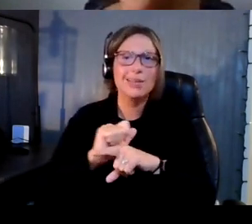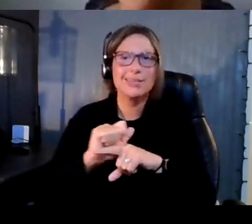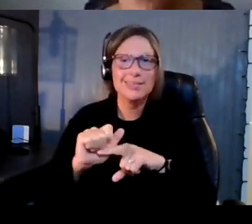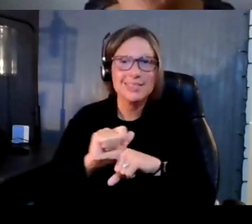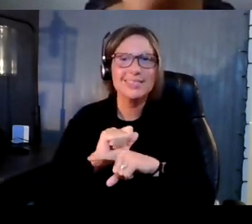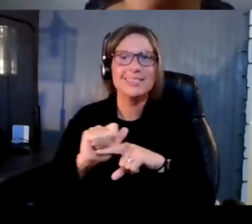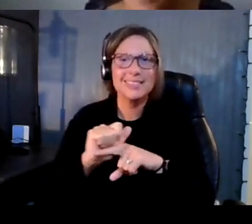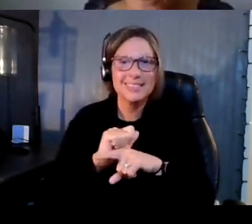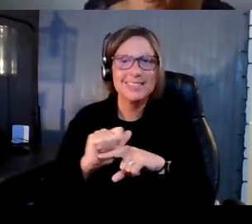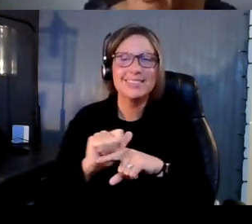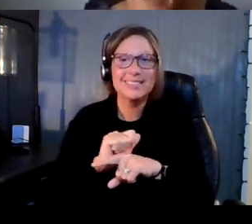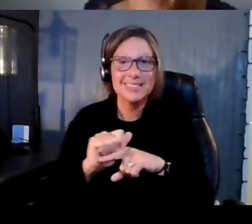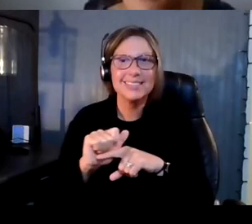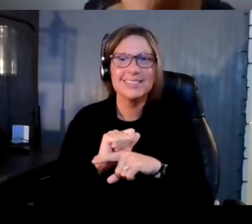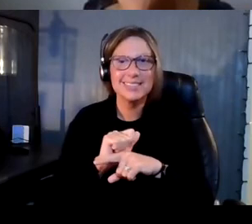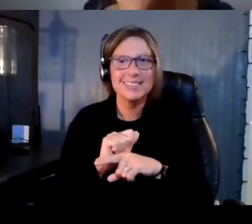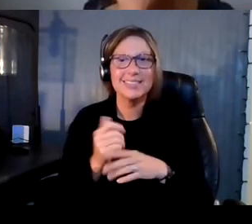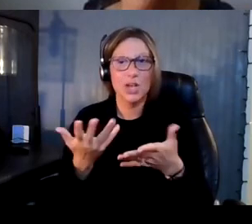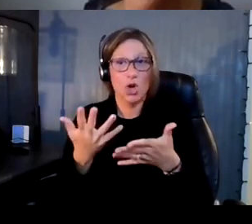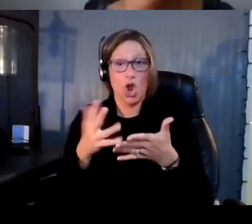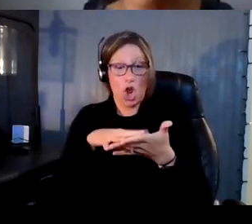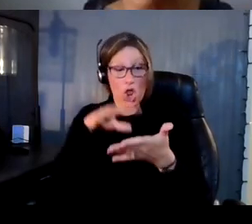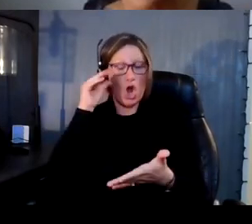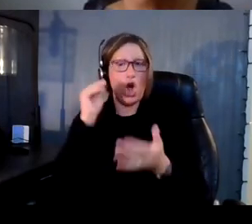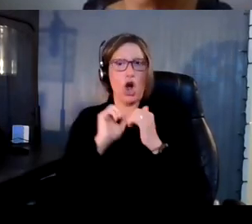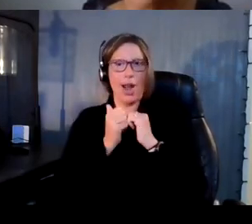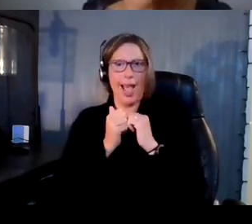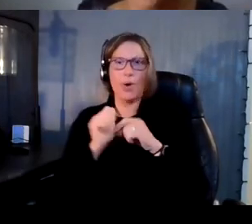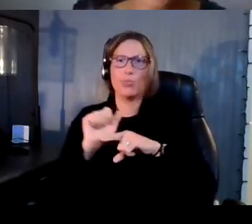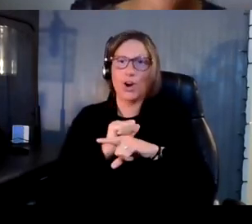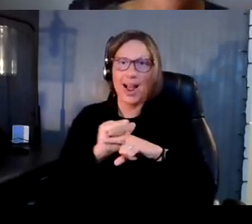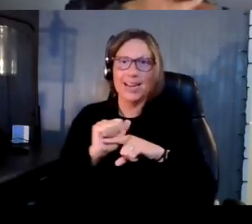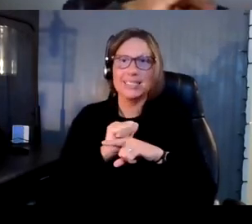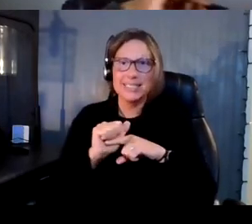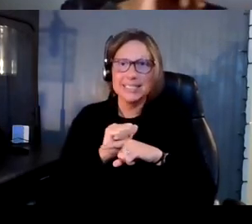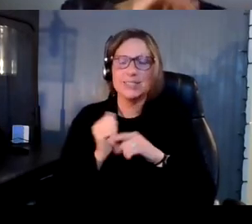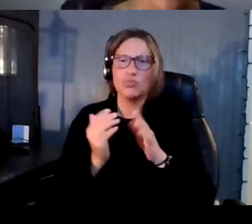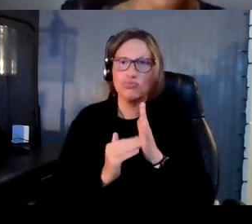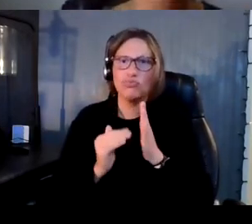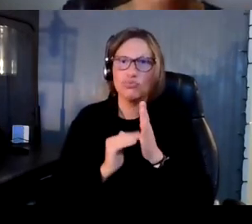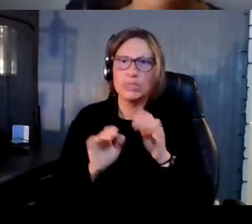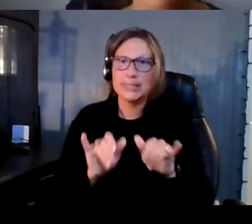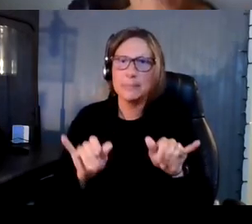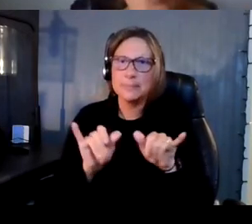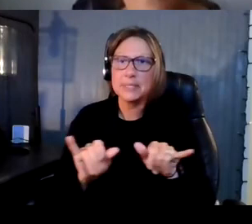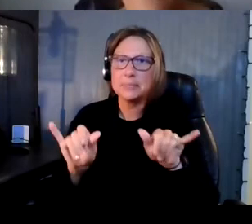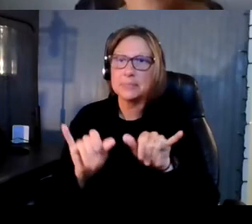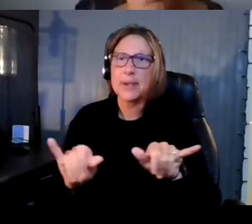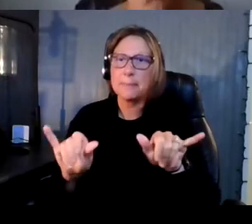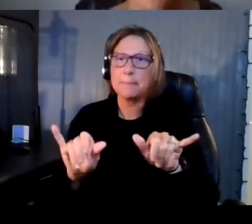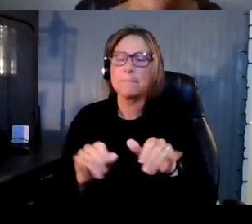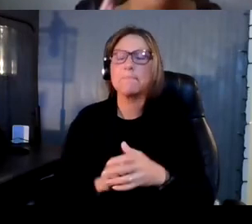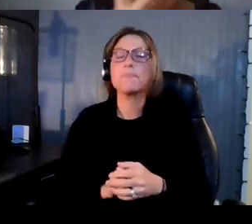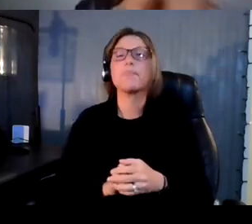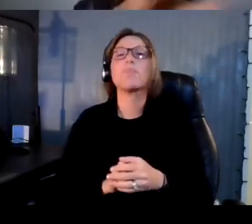is through practice, through being able to do it over and over again. We're going to apply meaning in new environments. We're